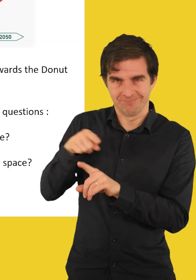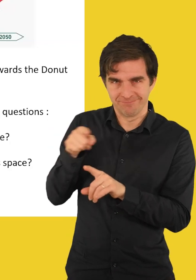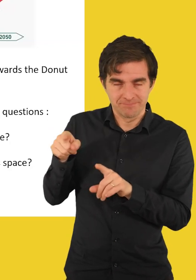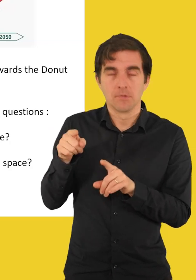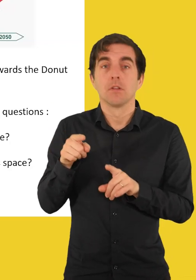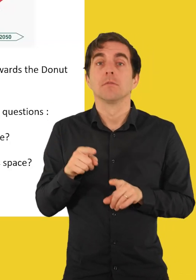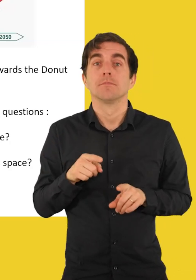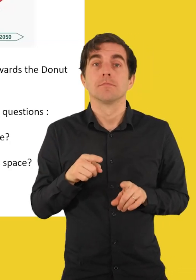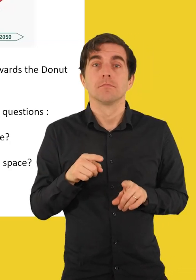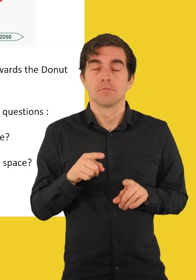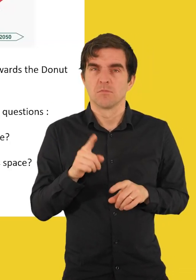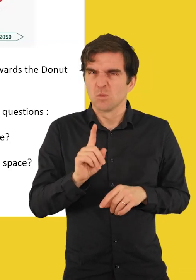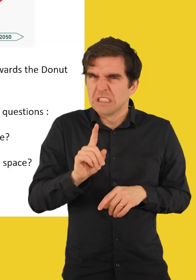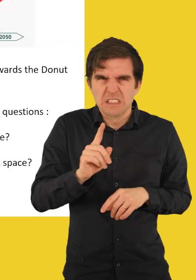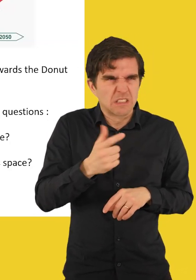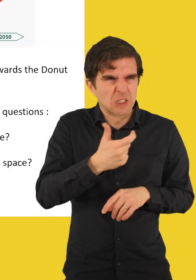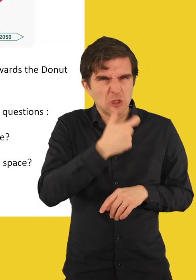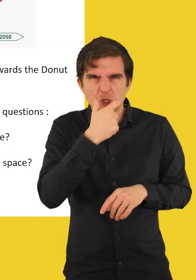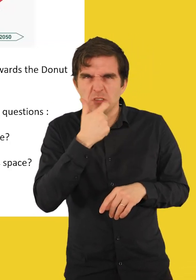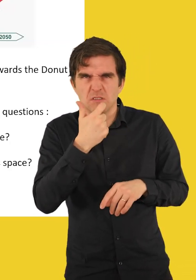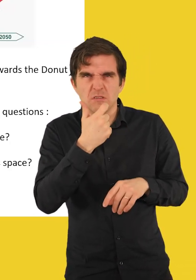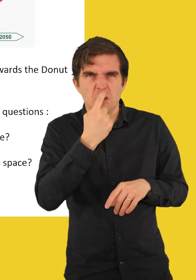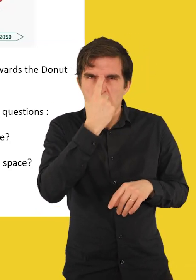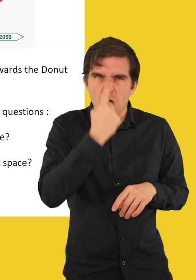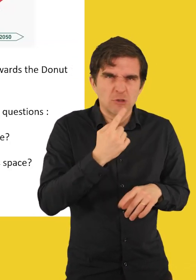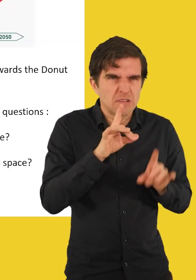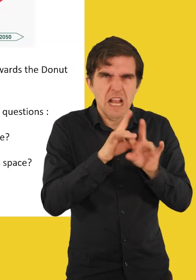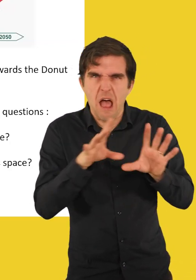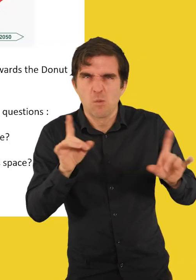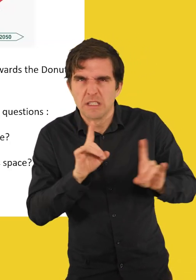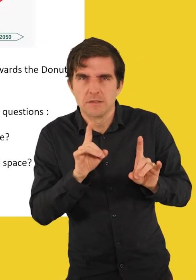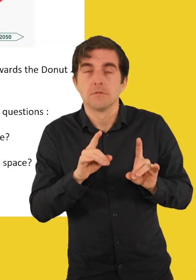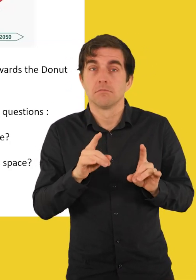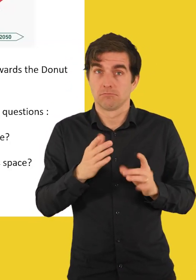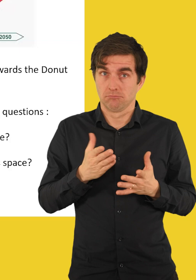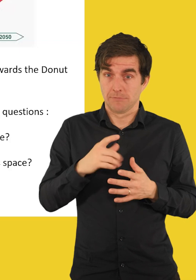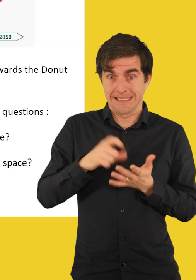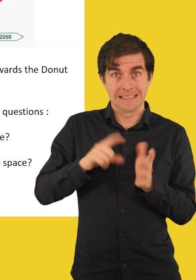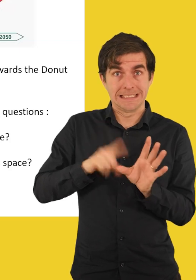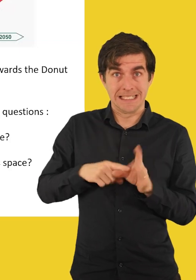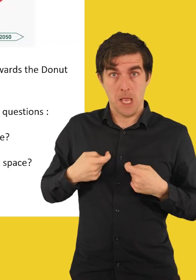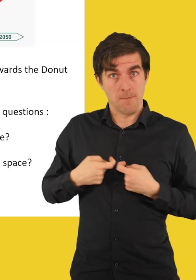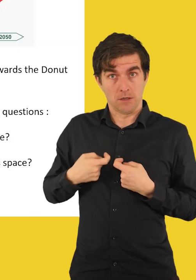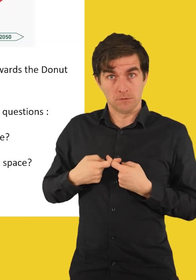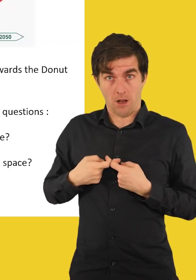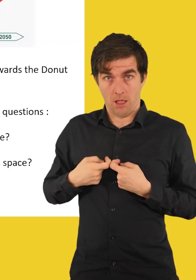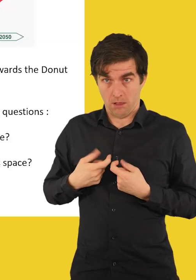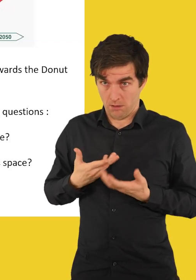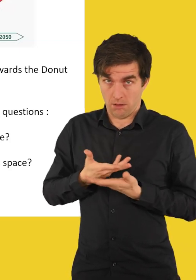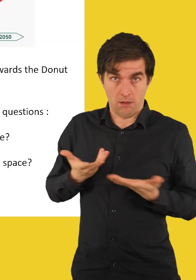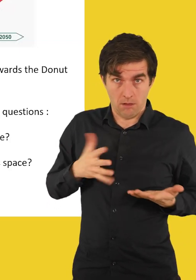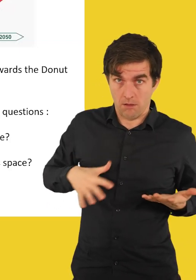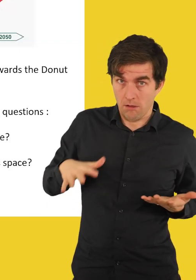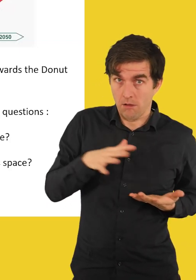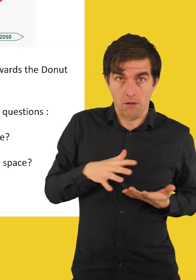in the previous presentation what is a Doughnut portrait, but basically it's representing how a city like